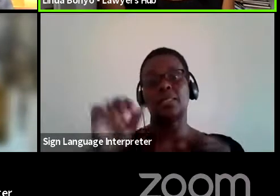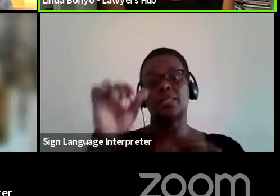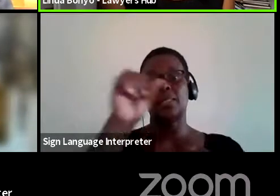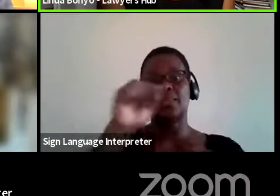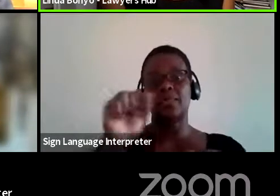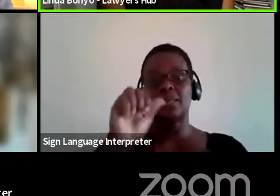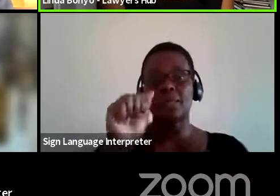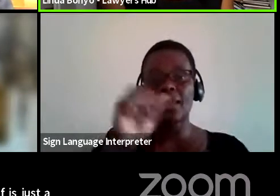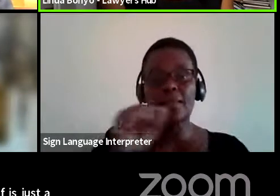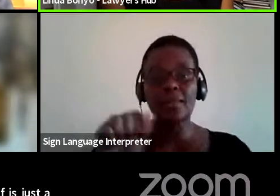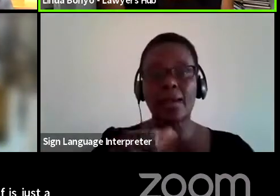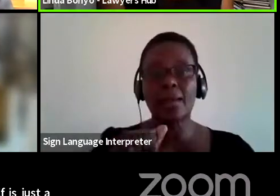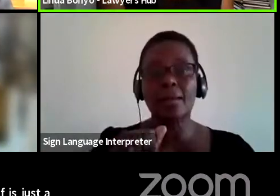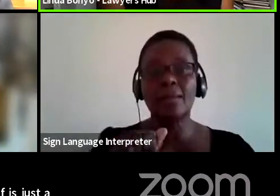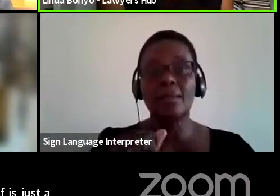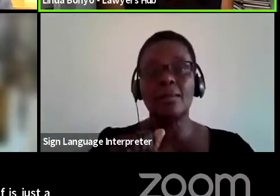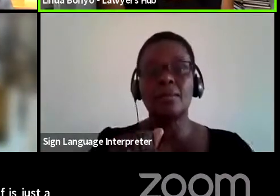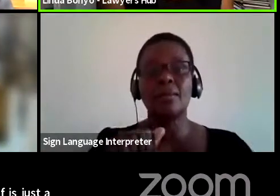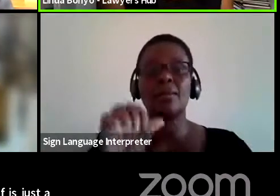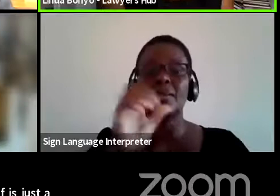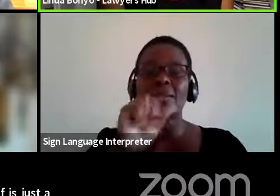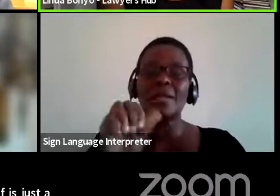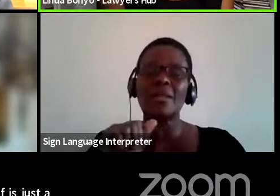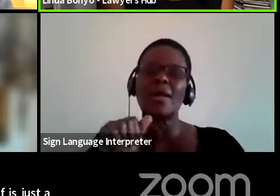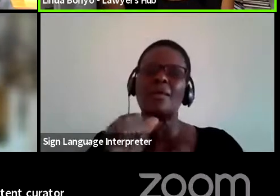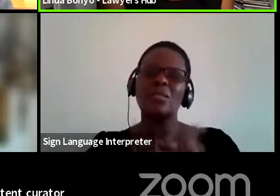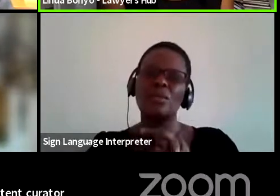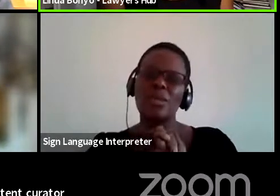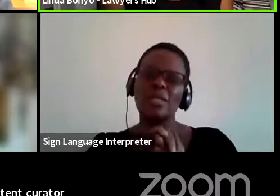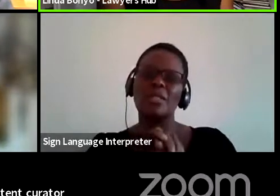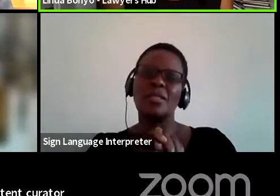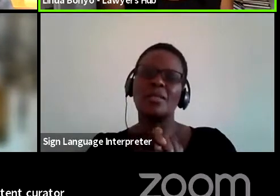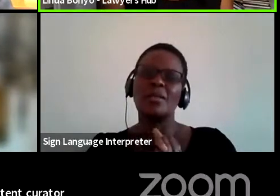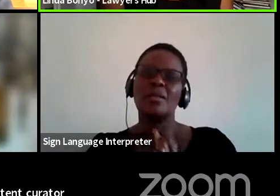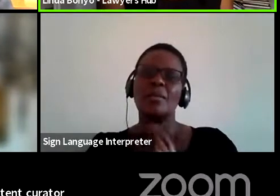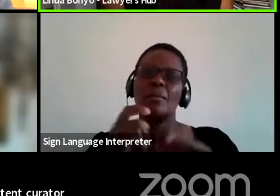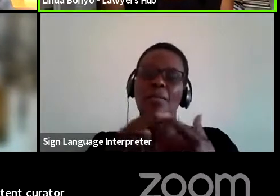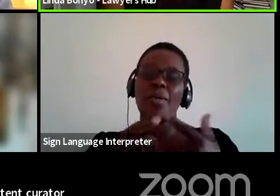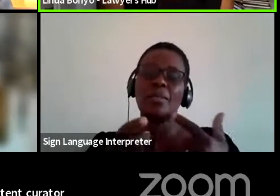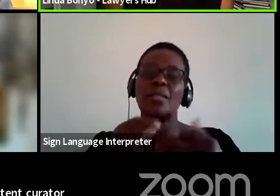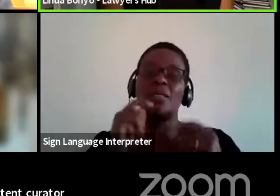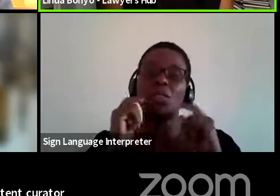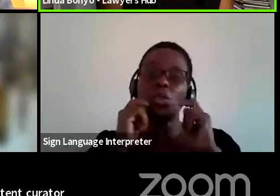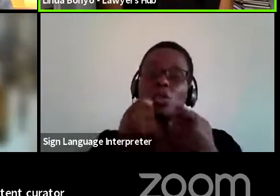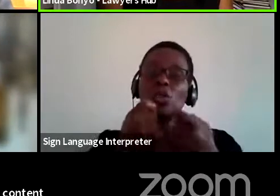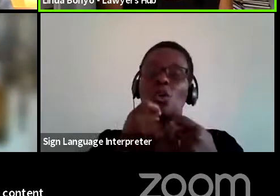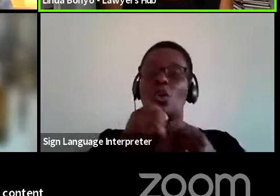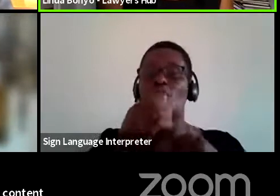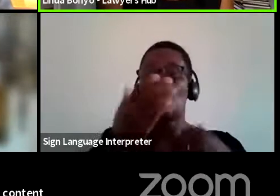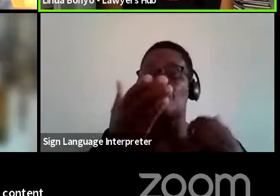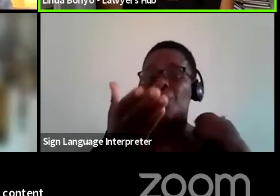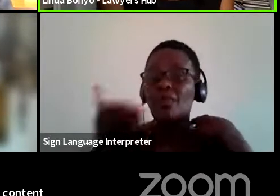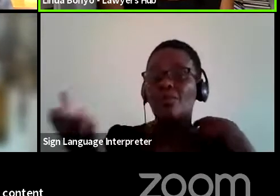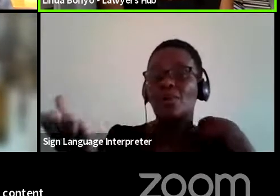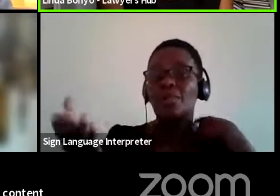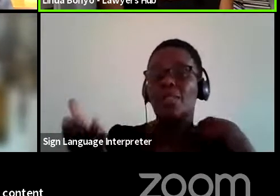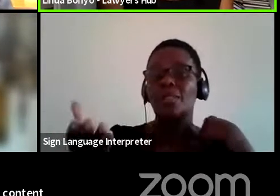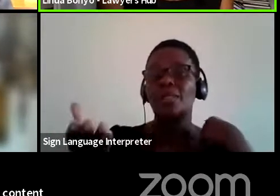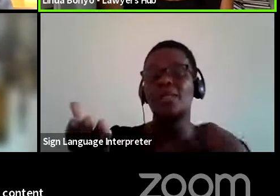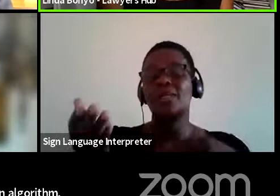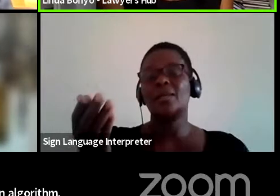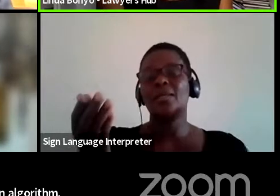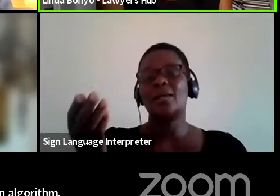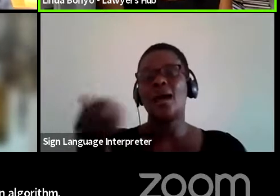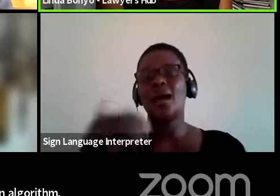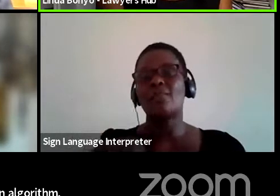greeting. But then because a lot of the content curation on social platforms are done by an algorithm, it has no